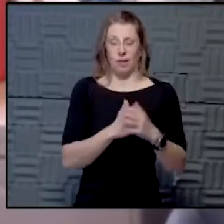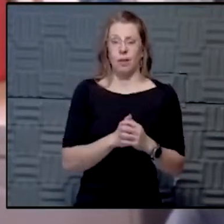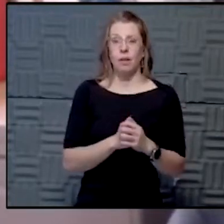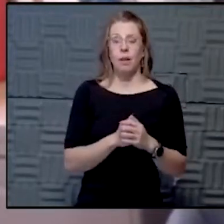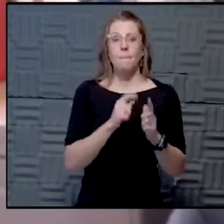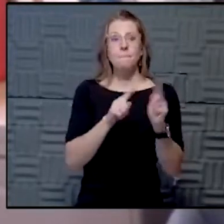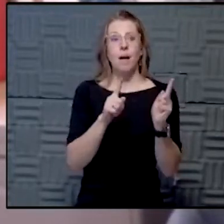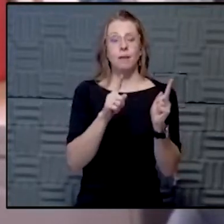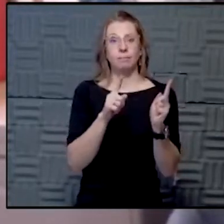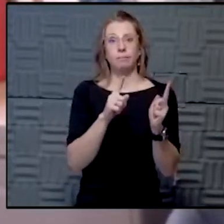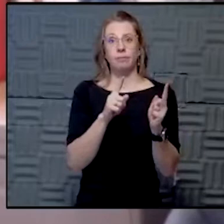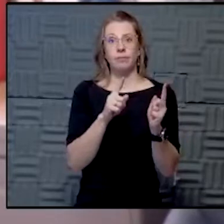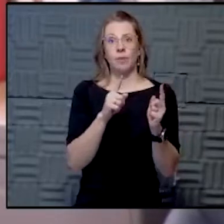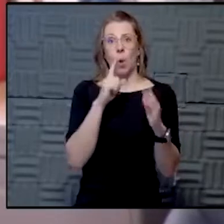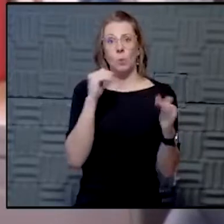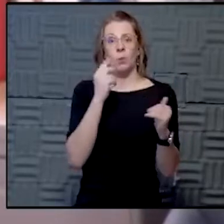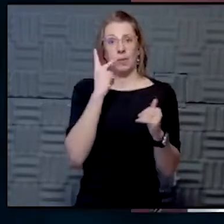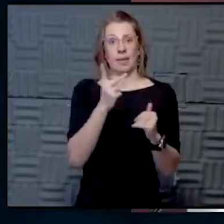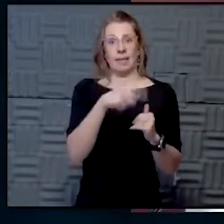people and supporting their mental health.